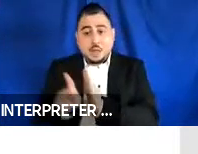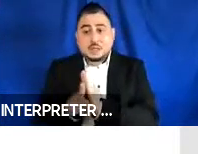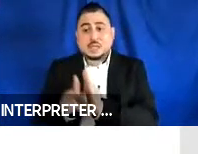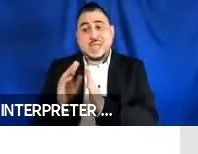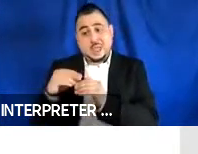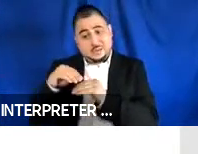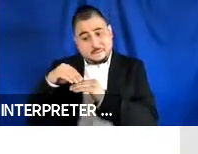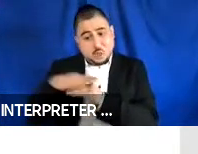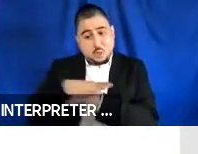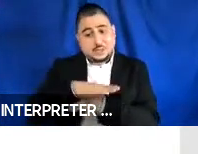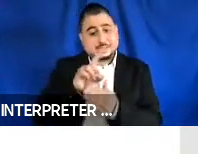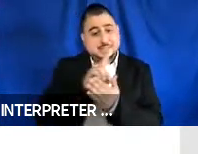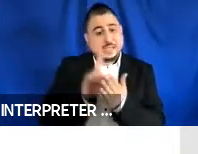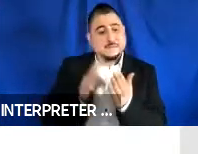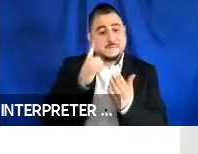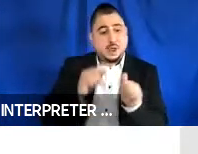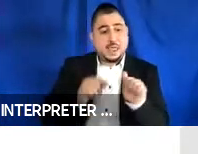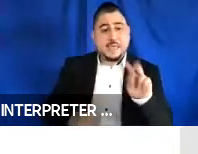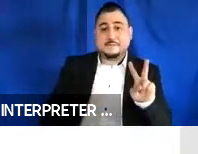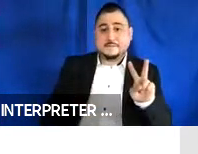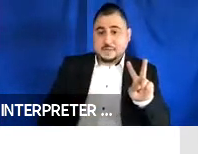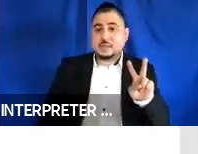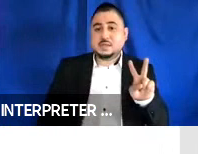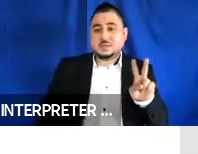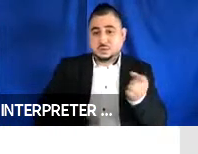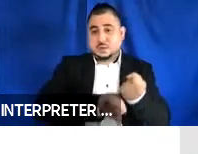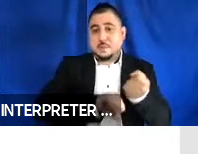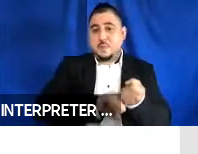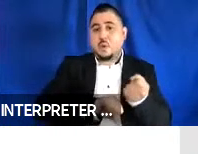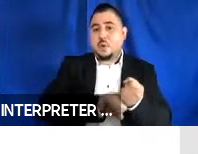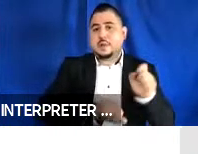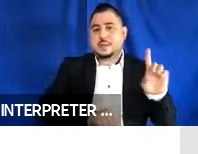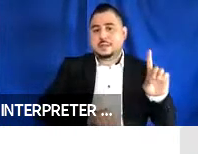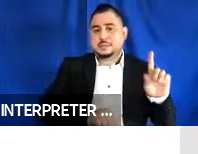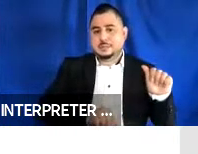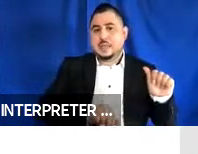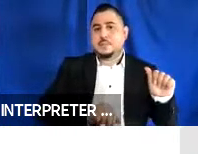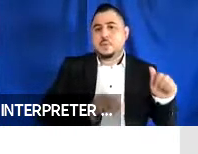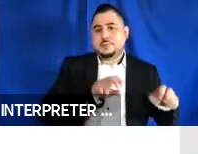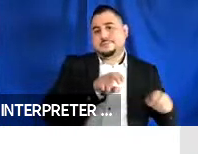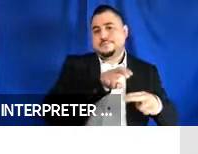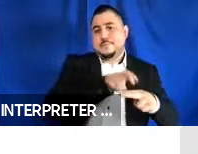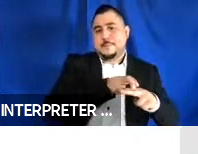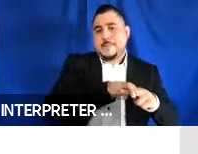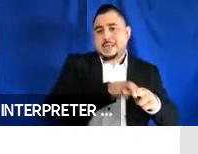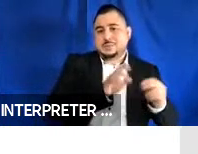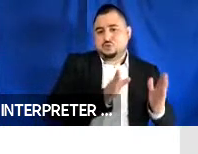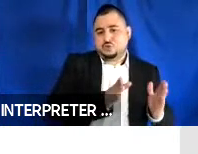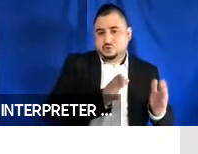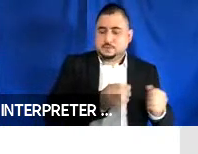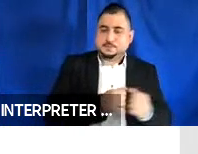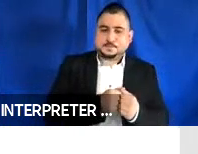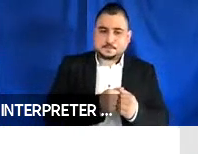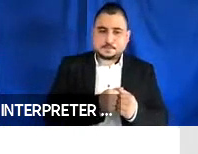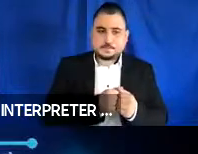design of automated vehicles to support disabled passengers.